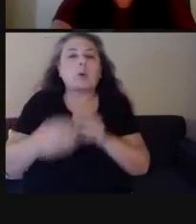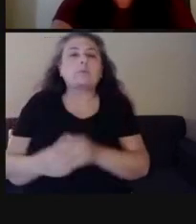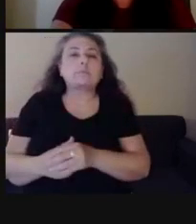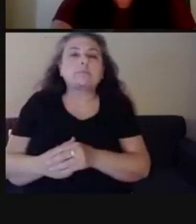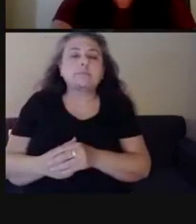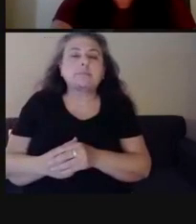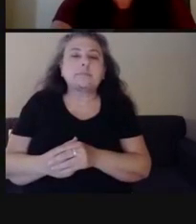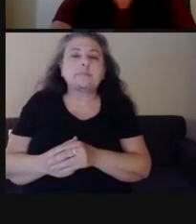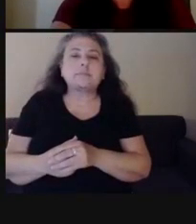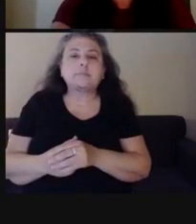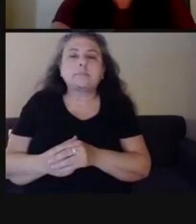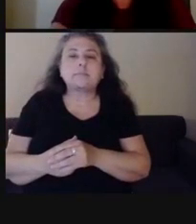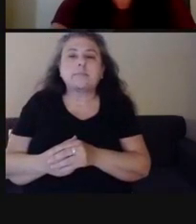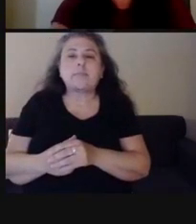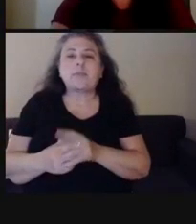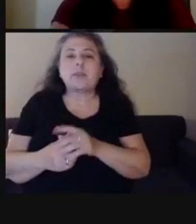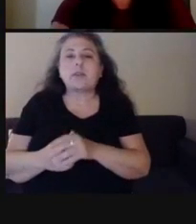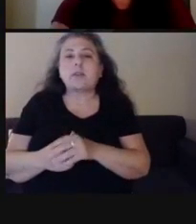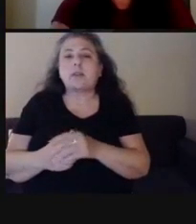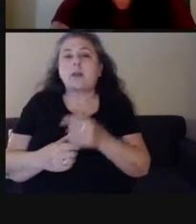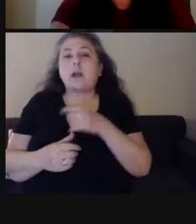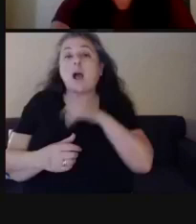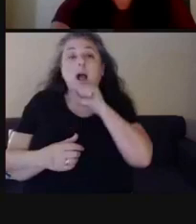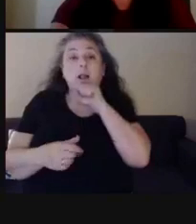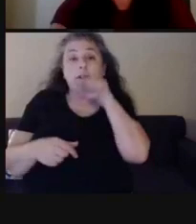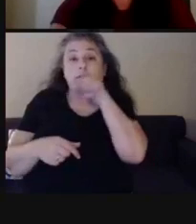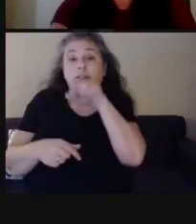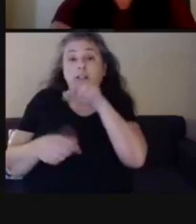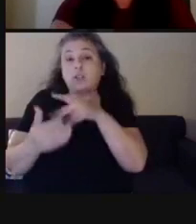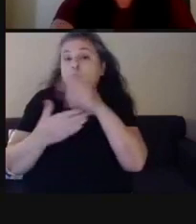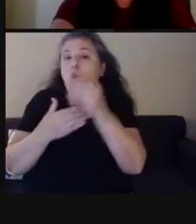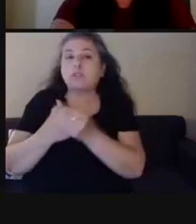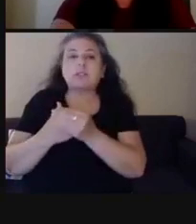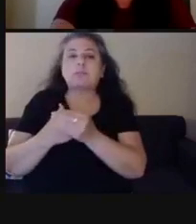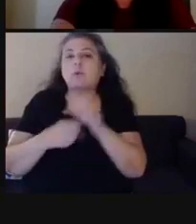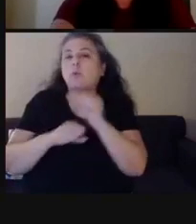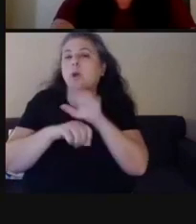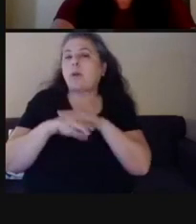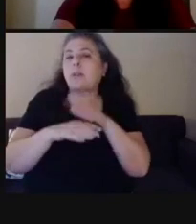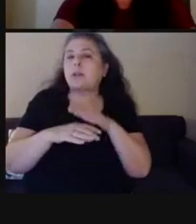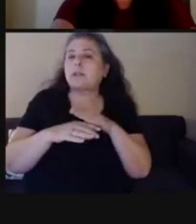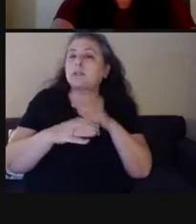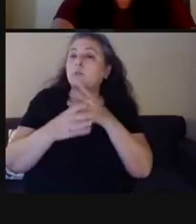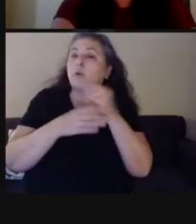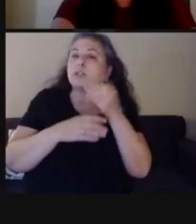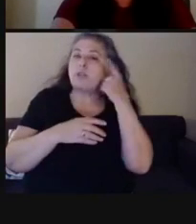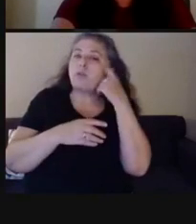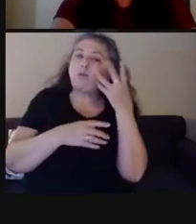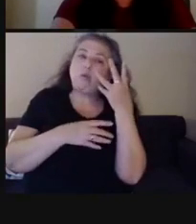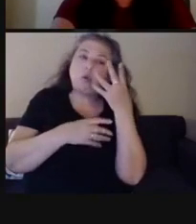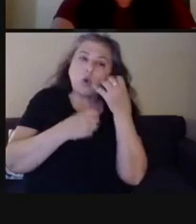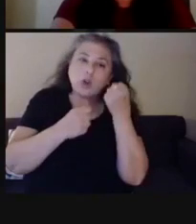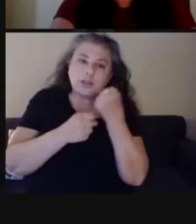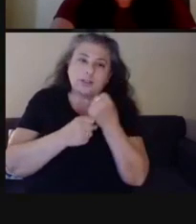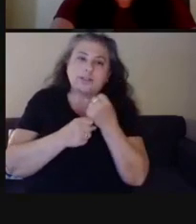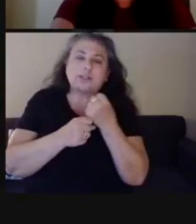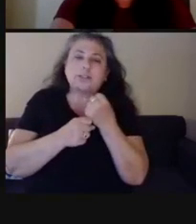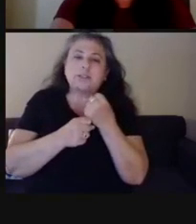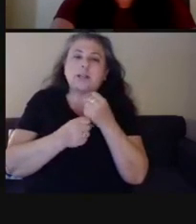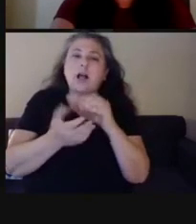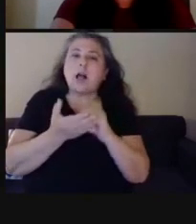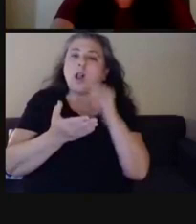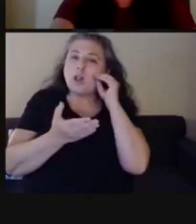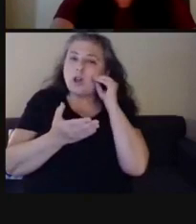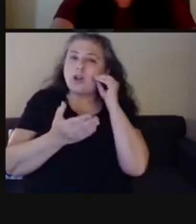so this is really, I love this project. I've been working on this project for about 4 years now. And I learn something new